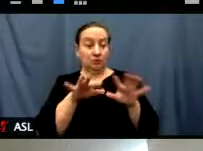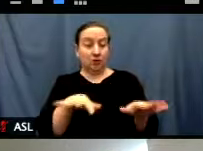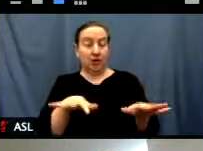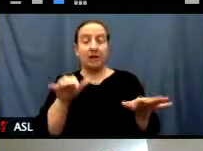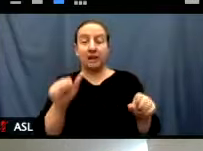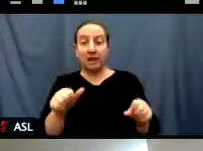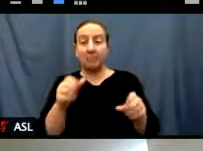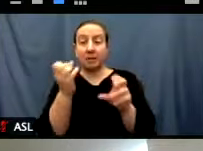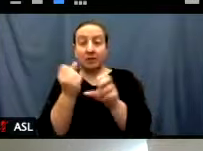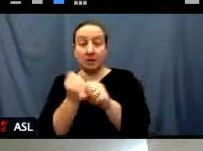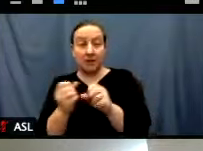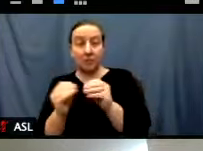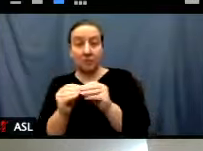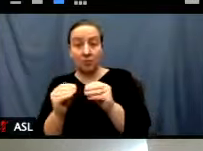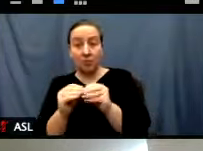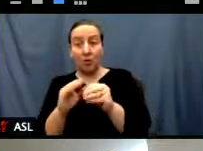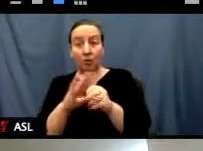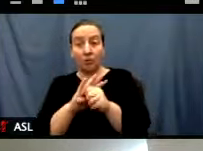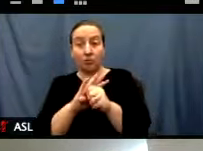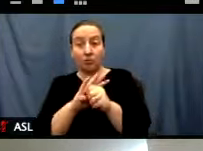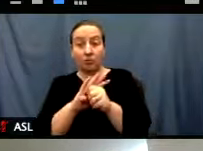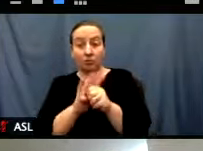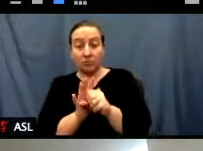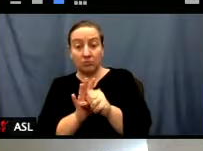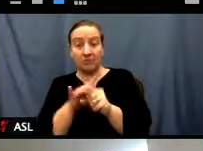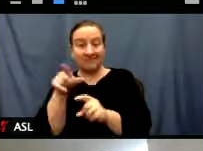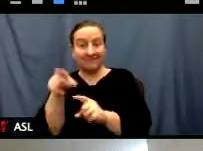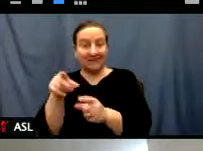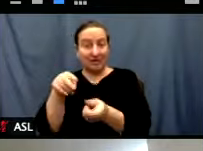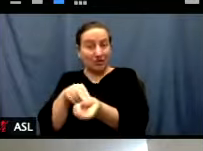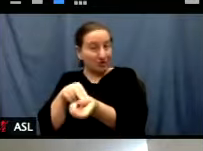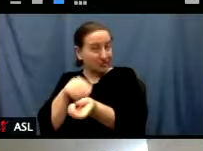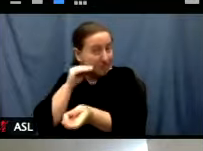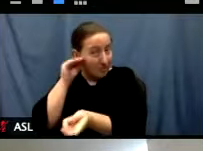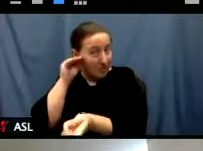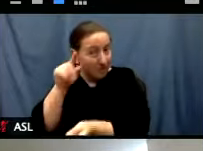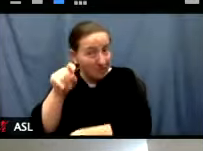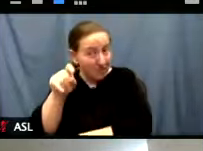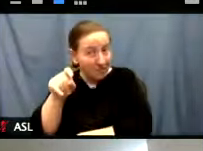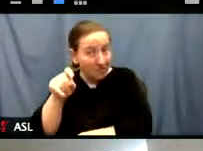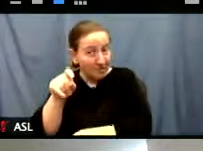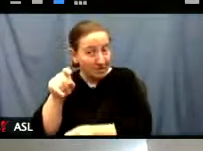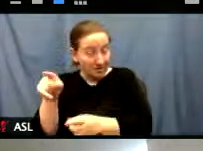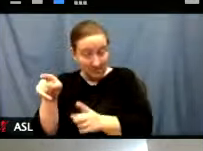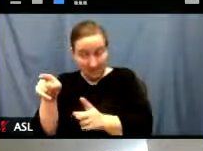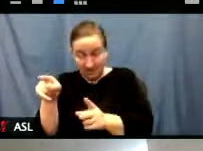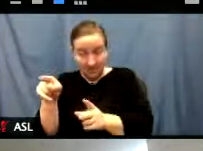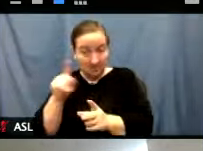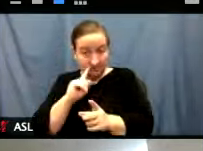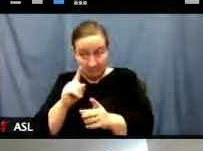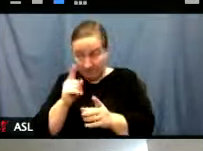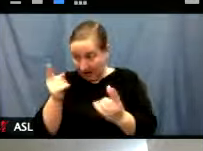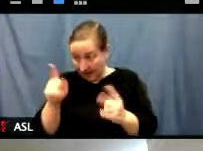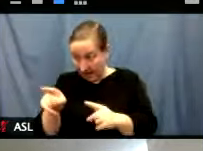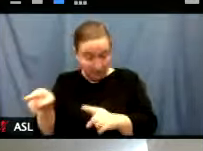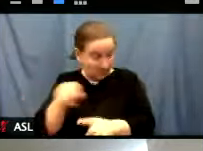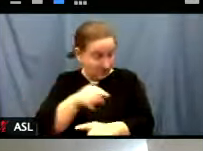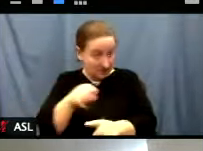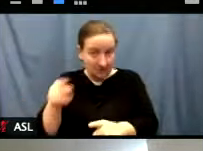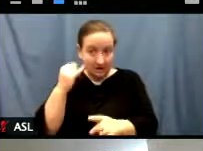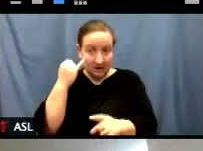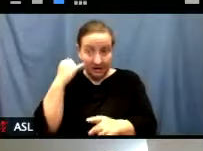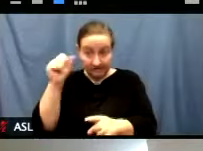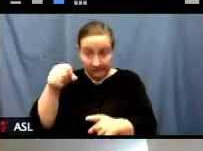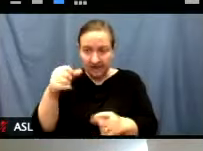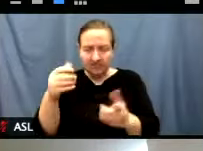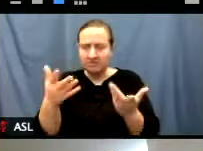coronavirus cases at nursing homes? Is there a correlation? And if there is, do you have any examples of that?